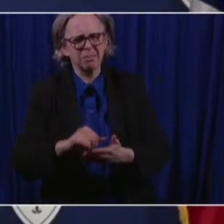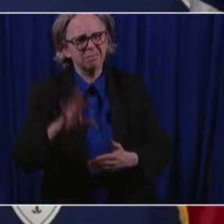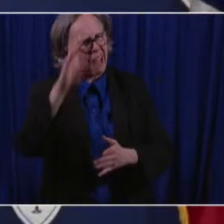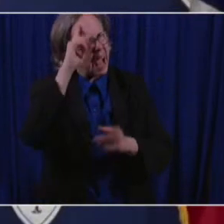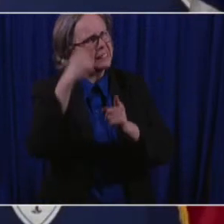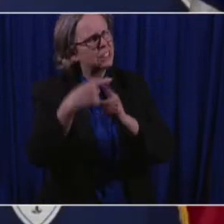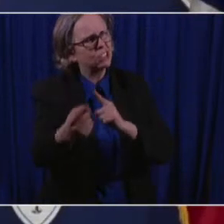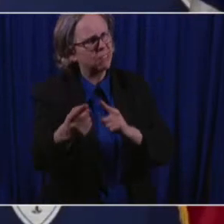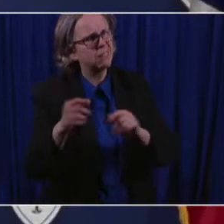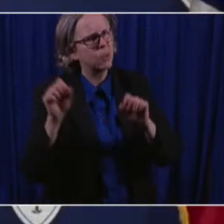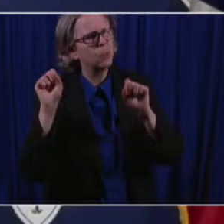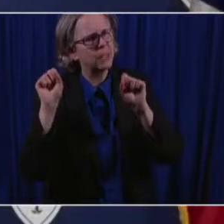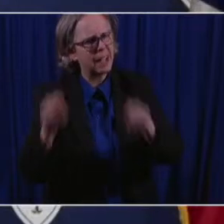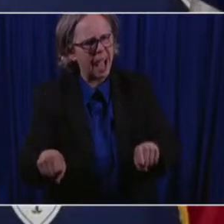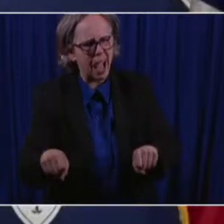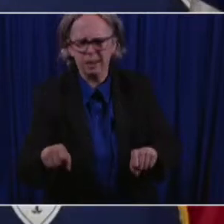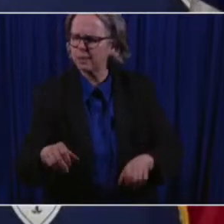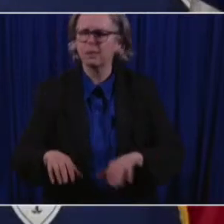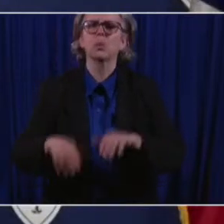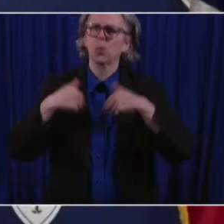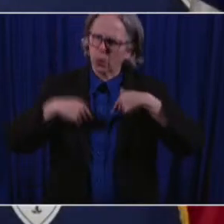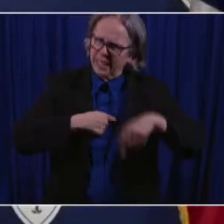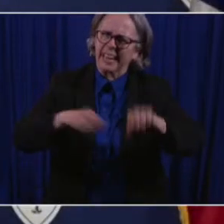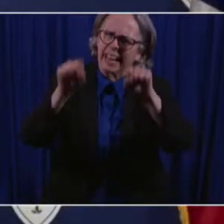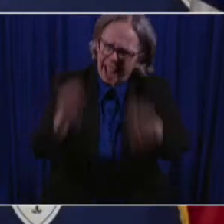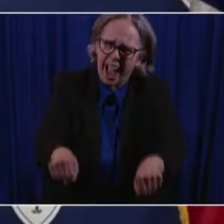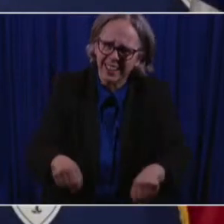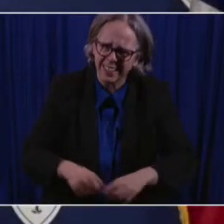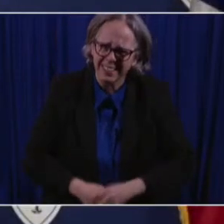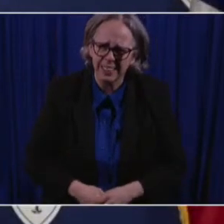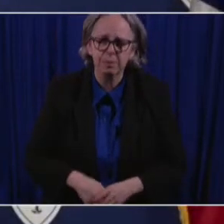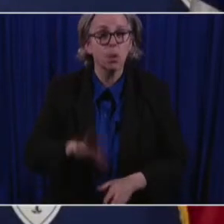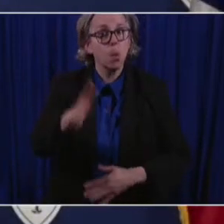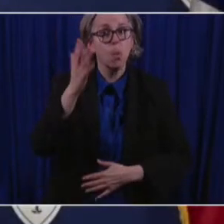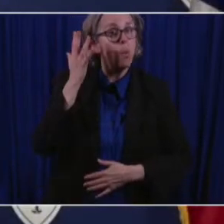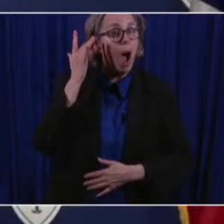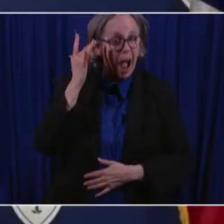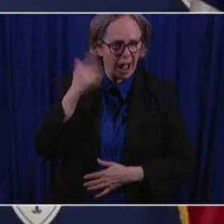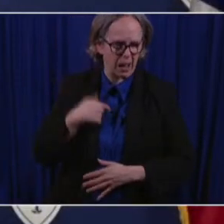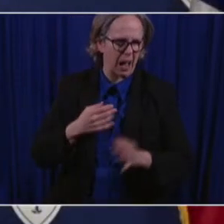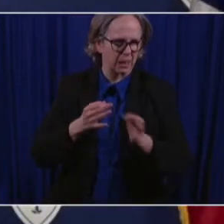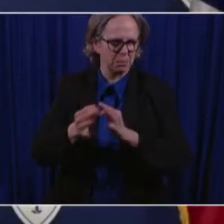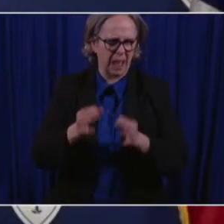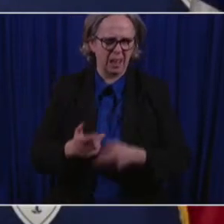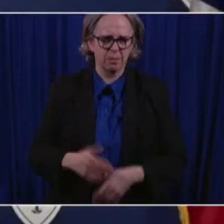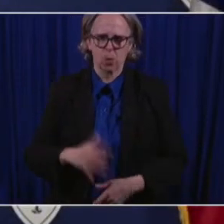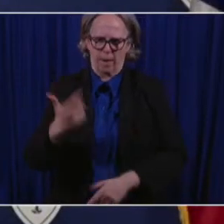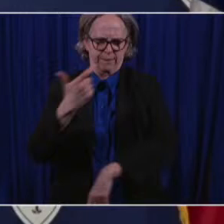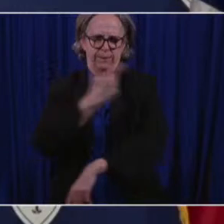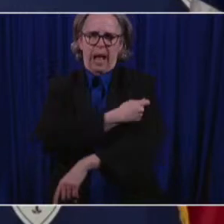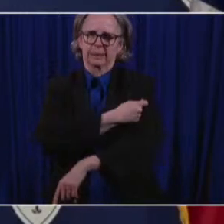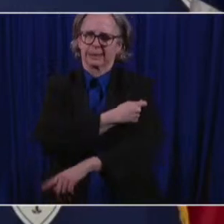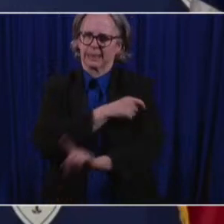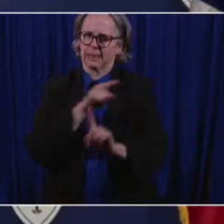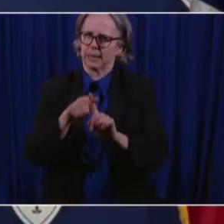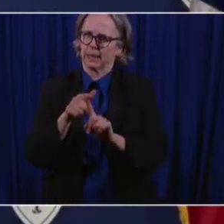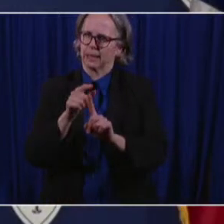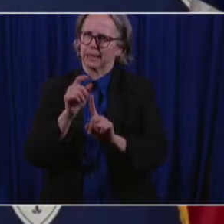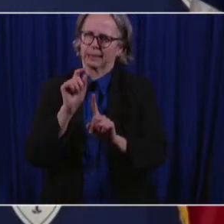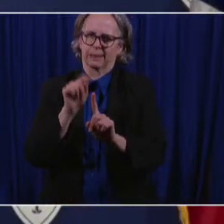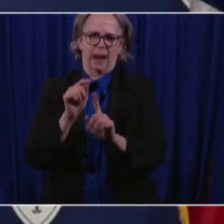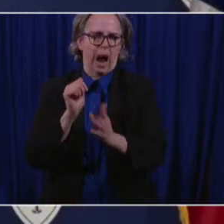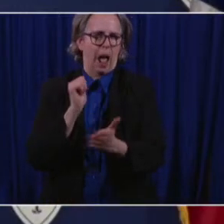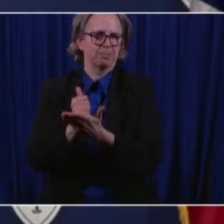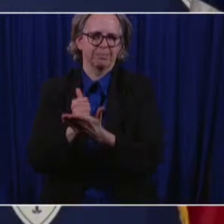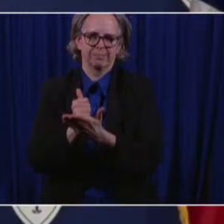not unattainable because we have the shots. We have the vaccine. And at some